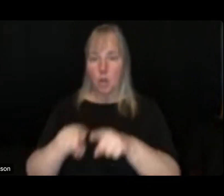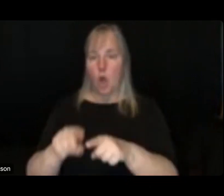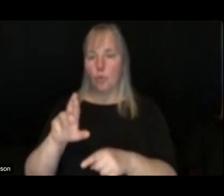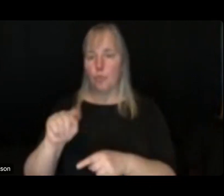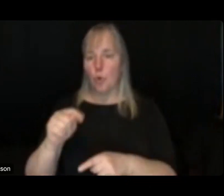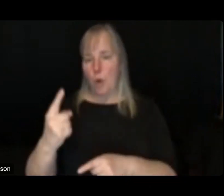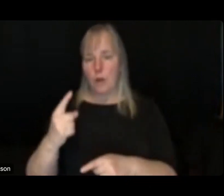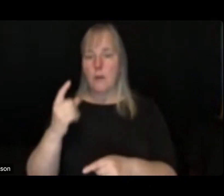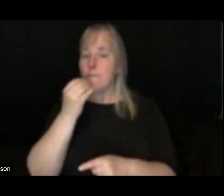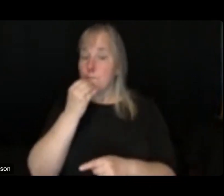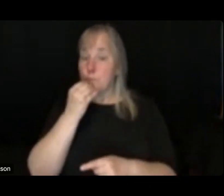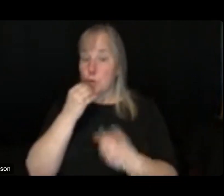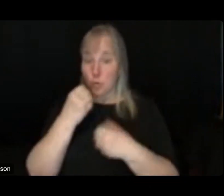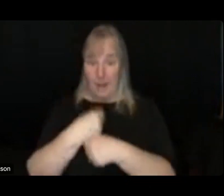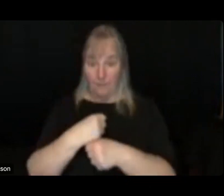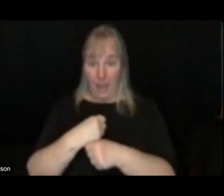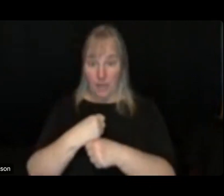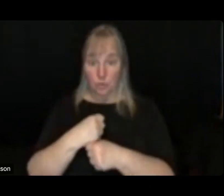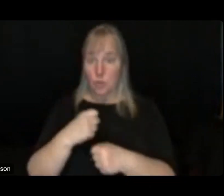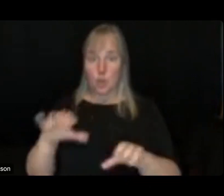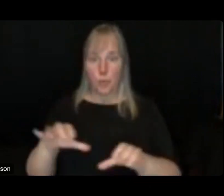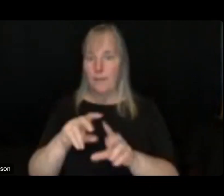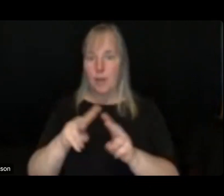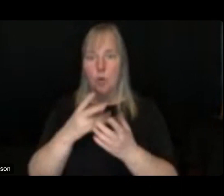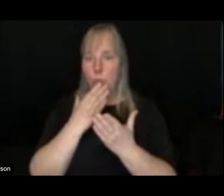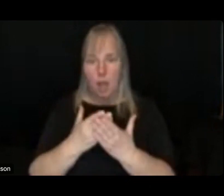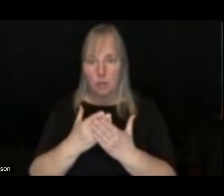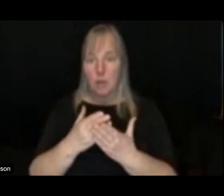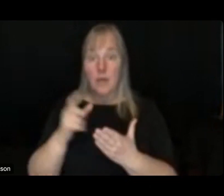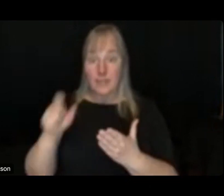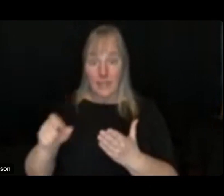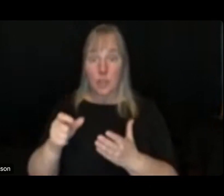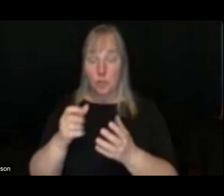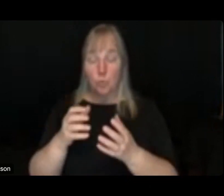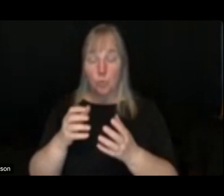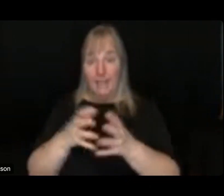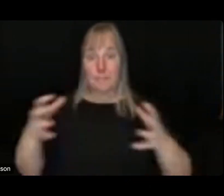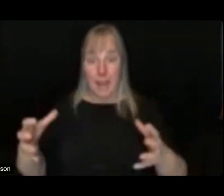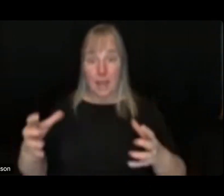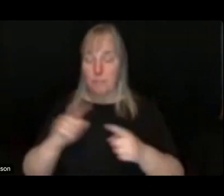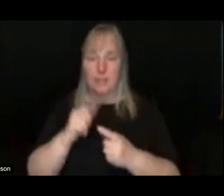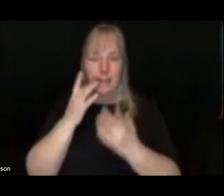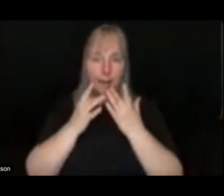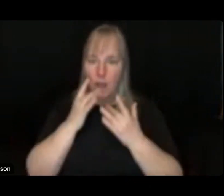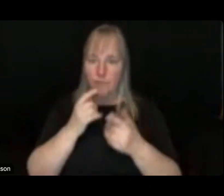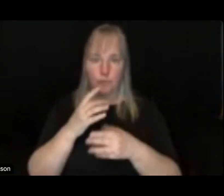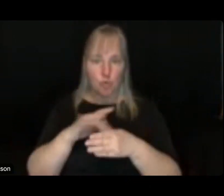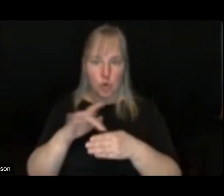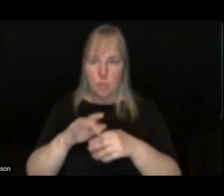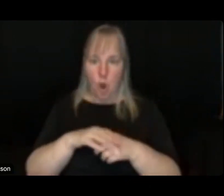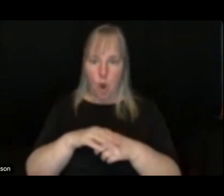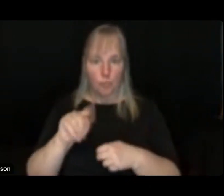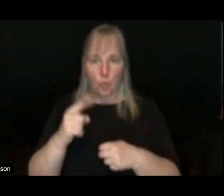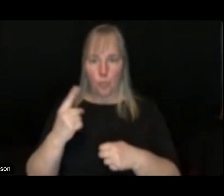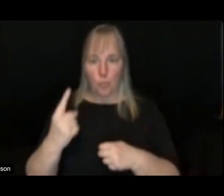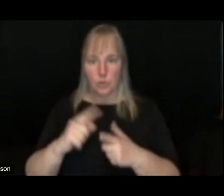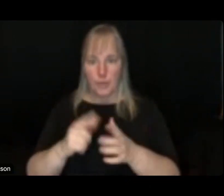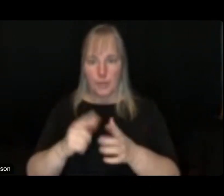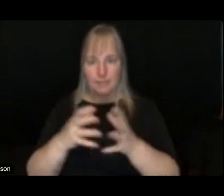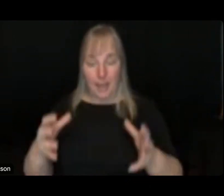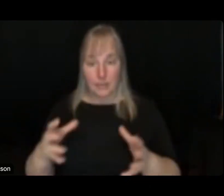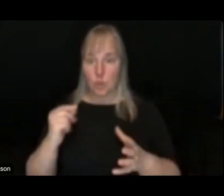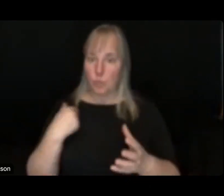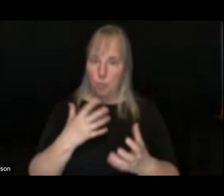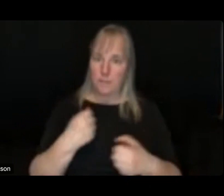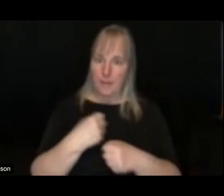that are doing very well and need to expand, and there's not enough room on Route 1 for them to expand. And so we're trying to make sure that they stay in the county and can expand.